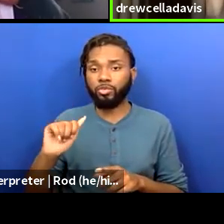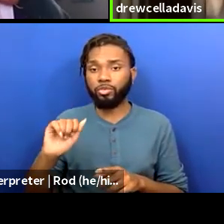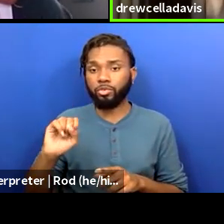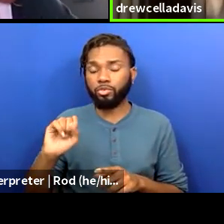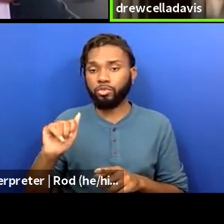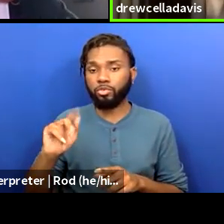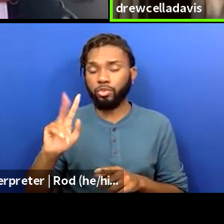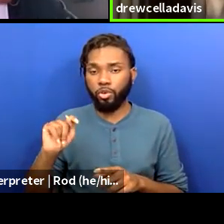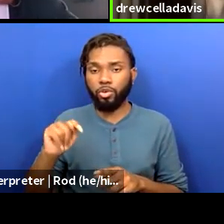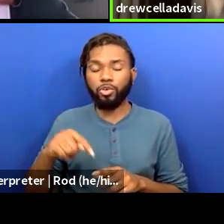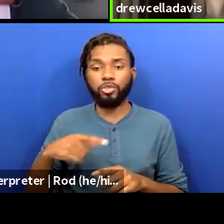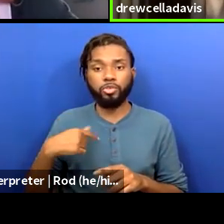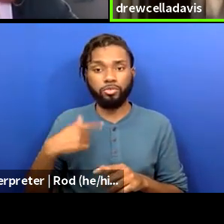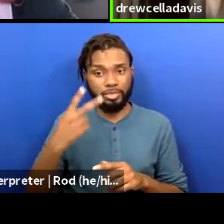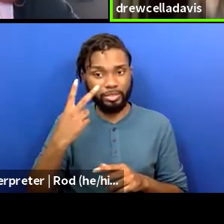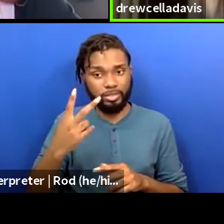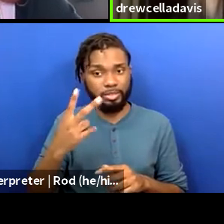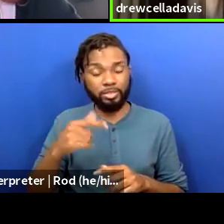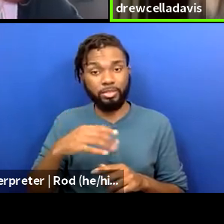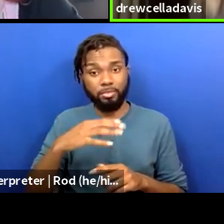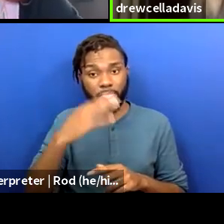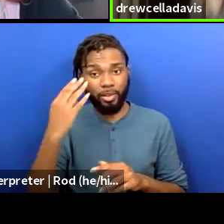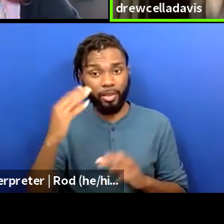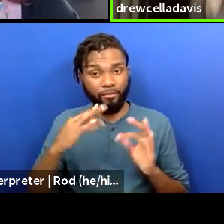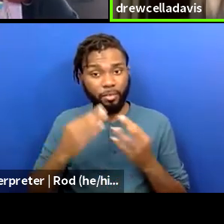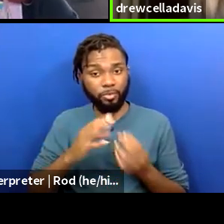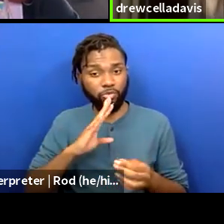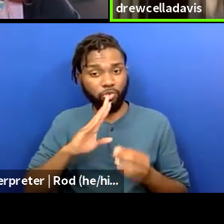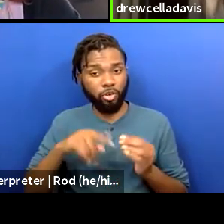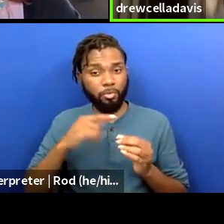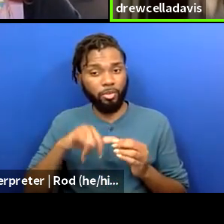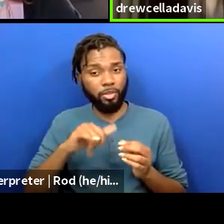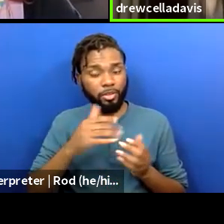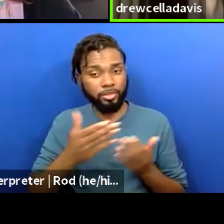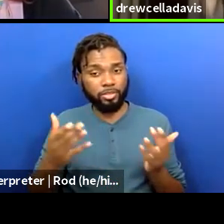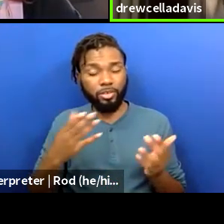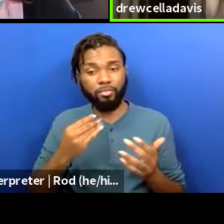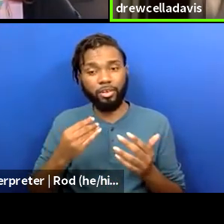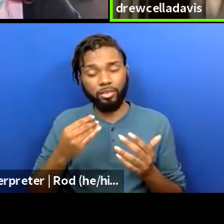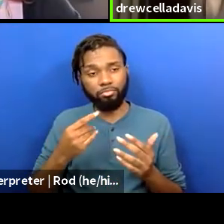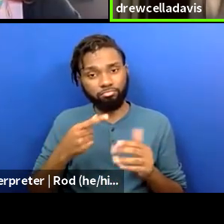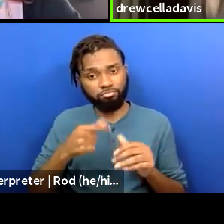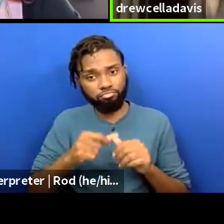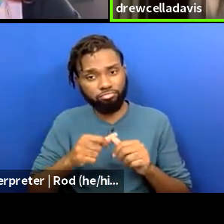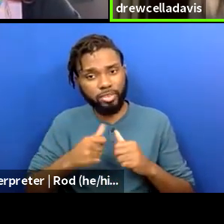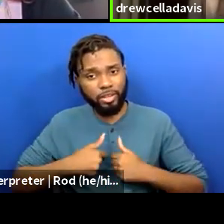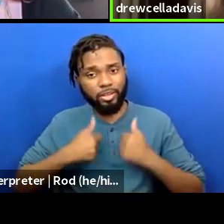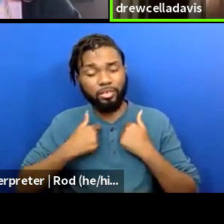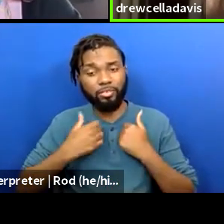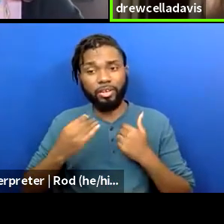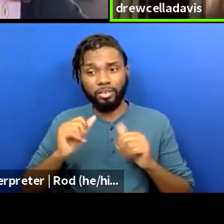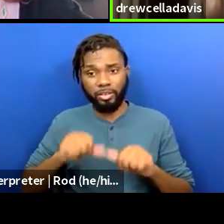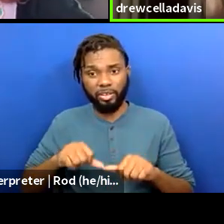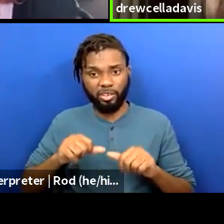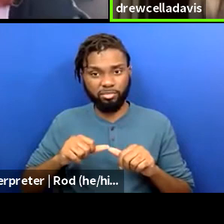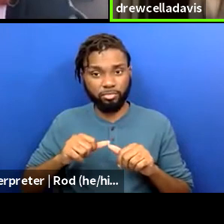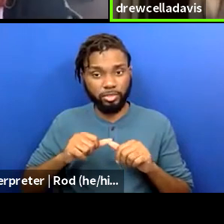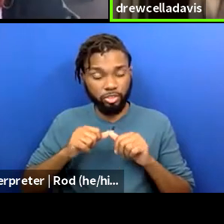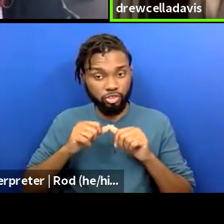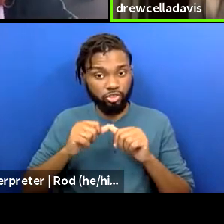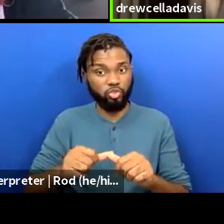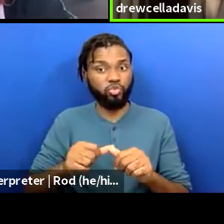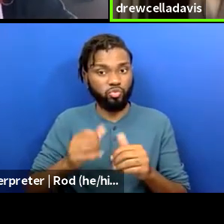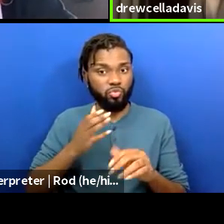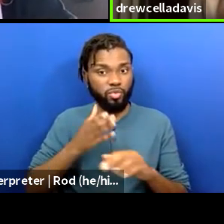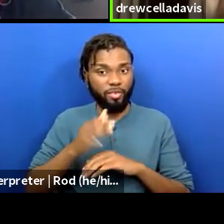stage talking about this stuff and living and continuing to go on after that, it just like, it really